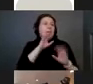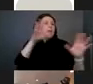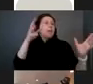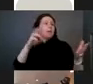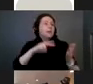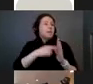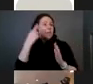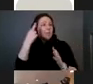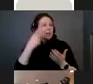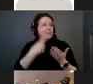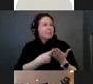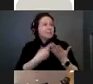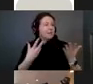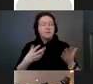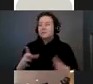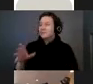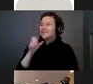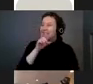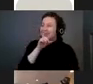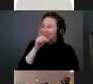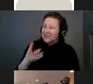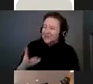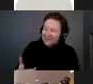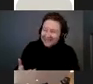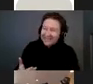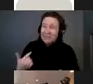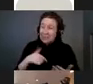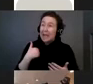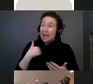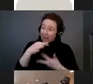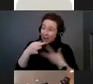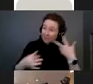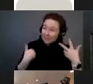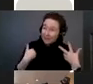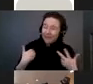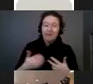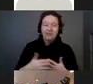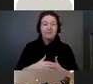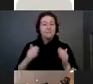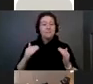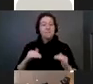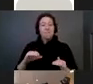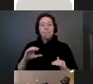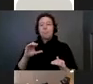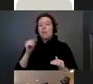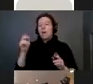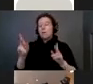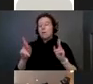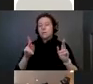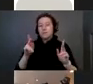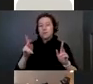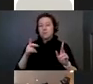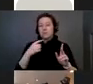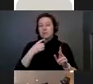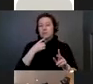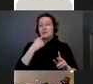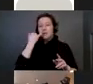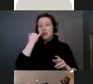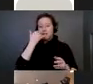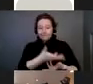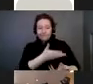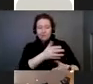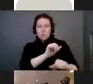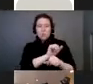also not true. The other thing that we hear a lot from people working with kids is